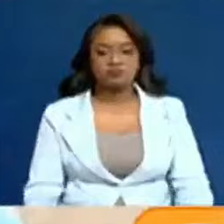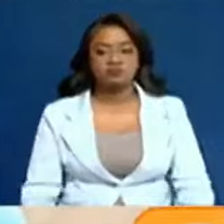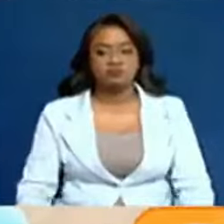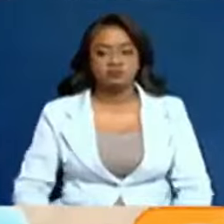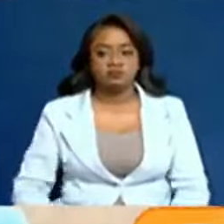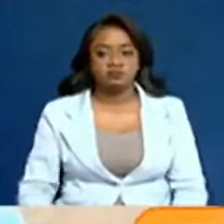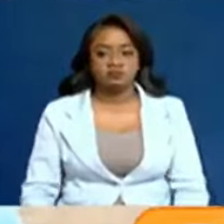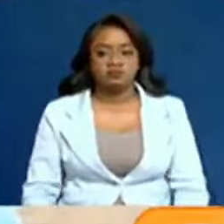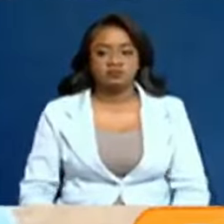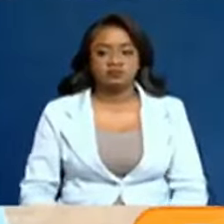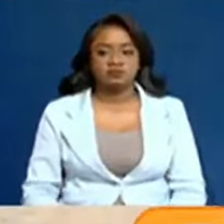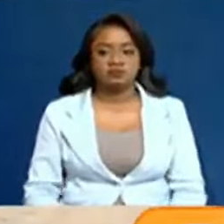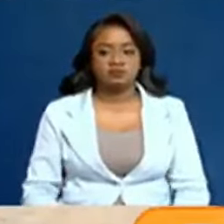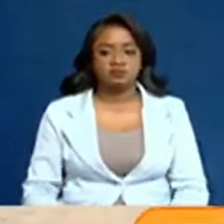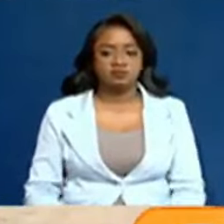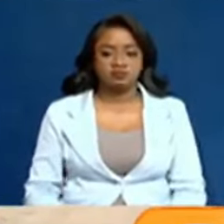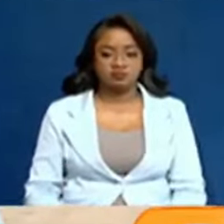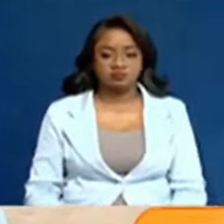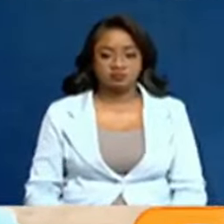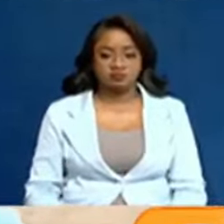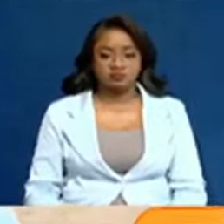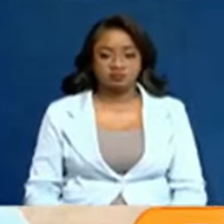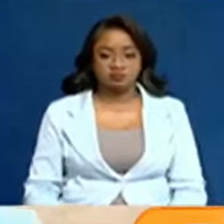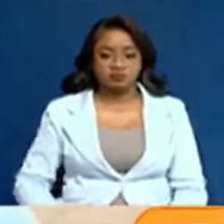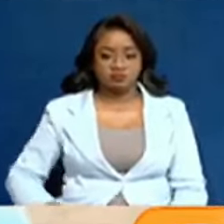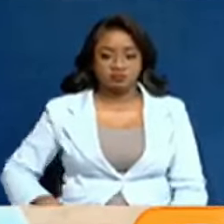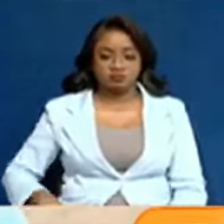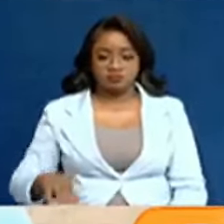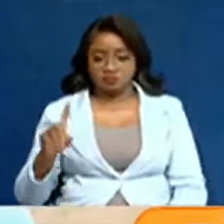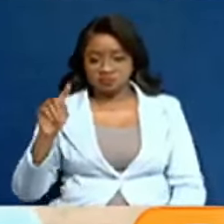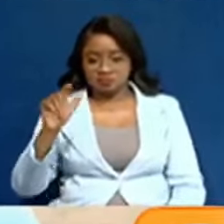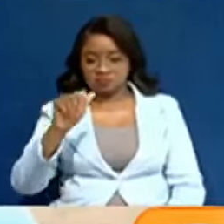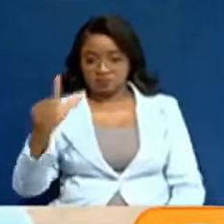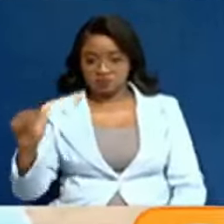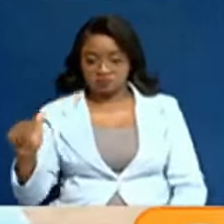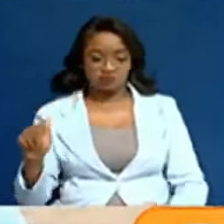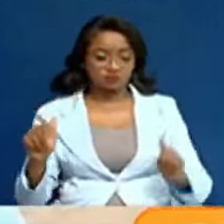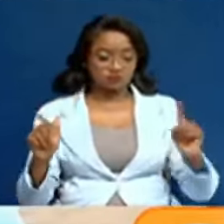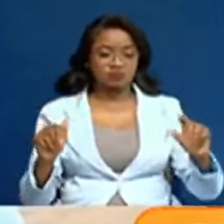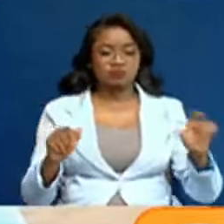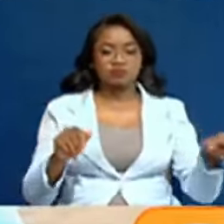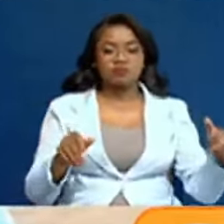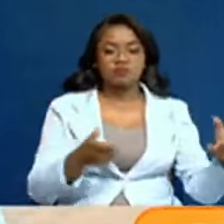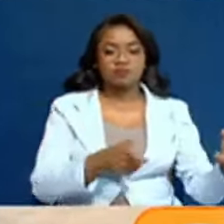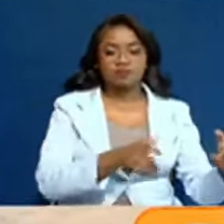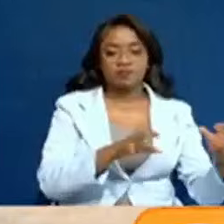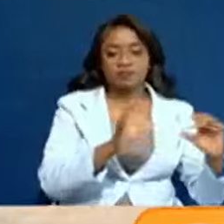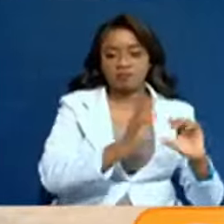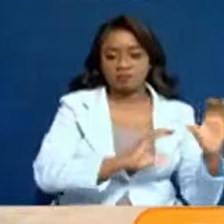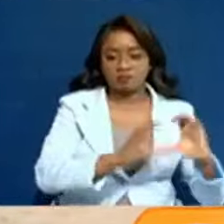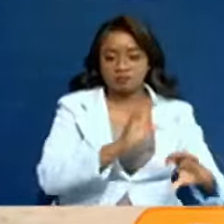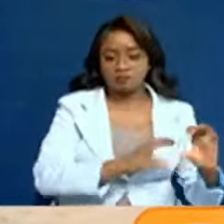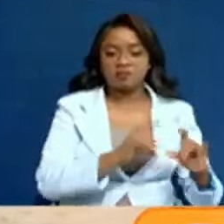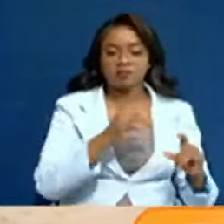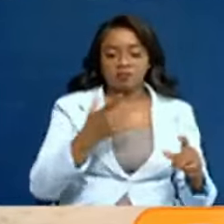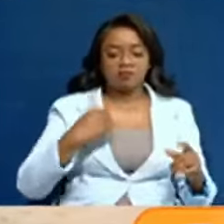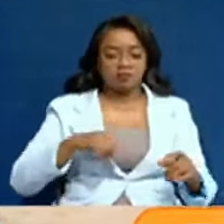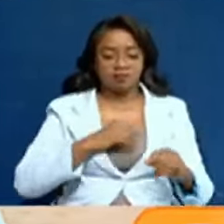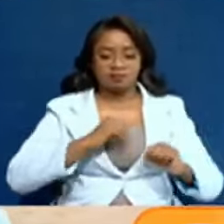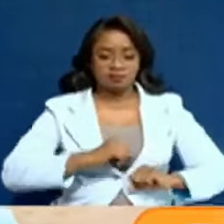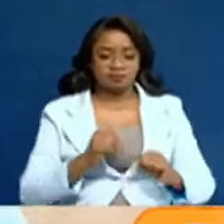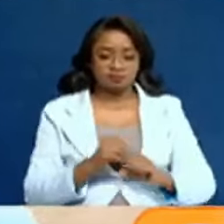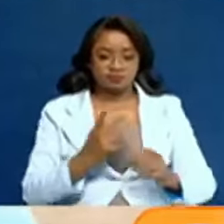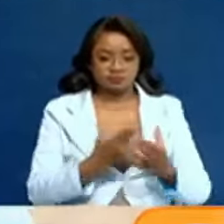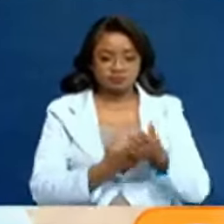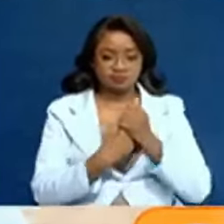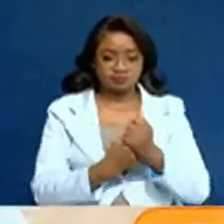We are delighted to partner with Radio Citizen and Tala as part of our 10-year celebration. Now, we happen to be in Mombasa County,